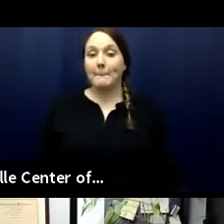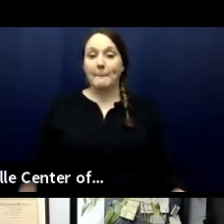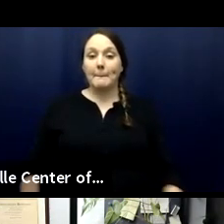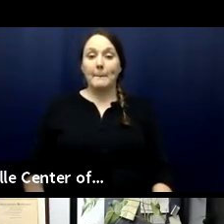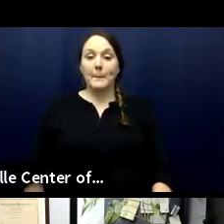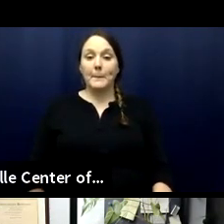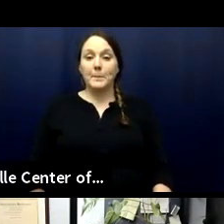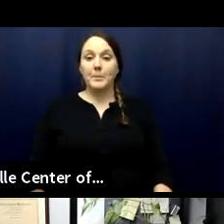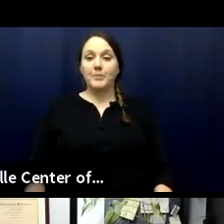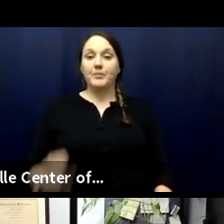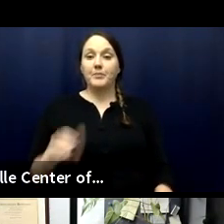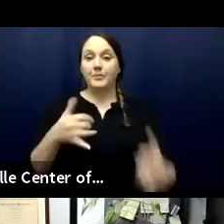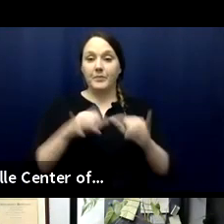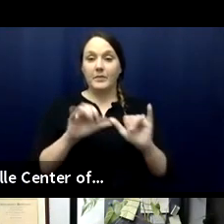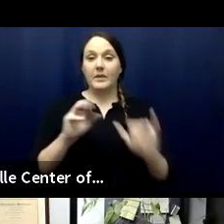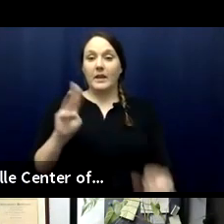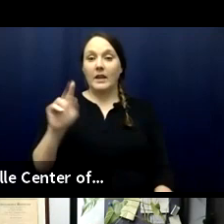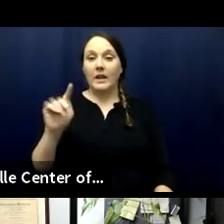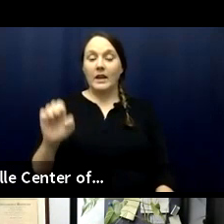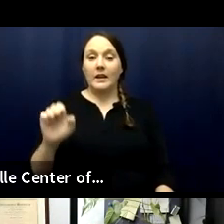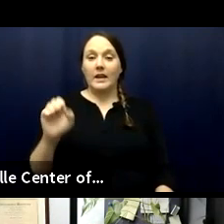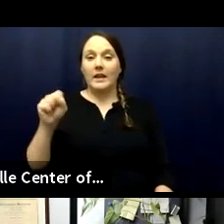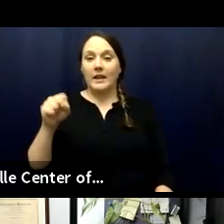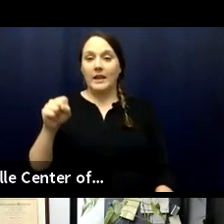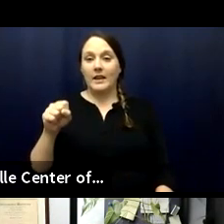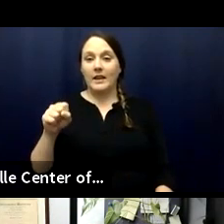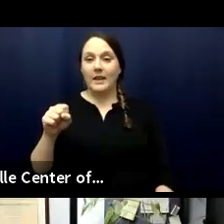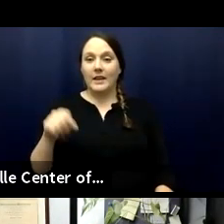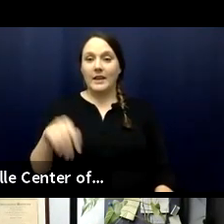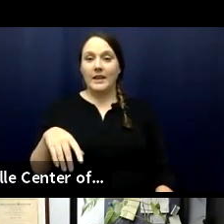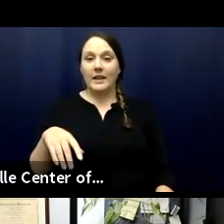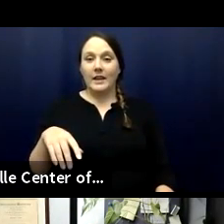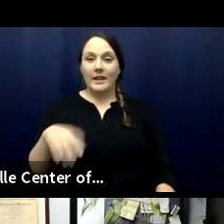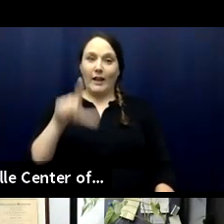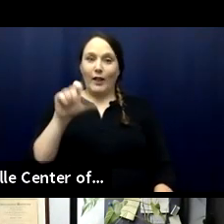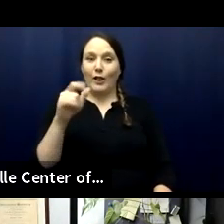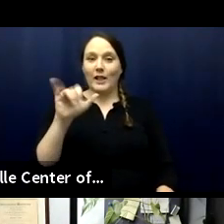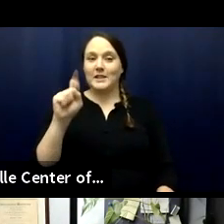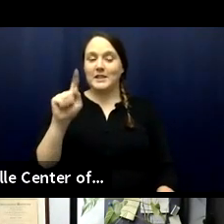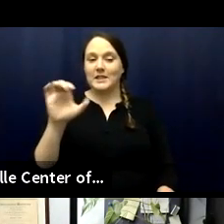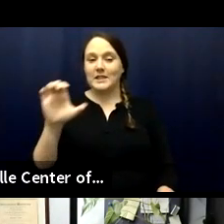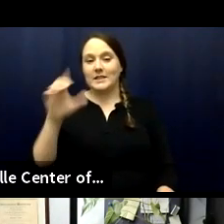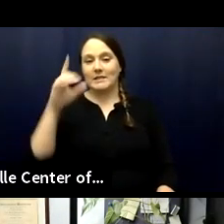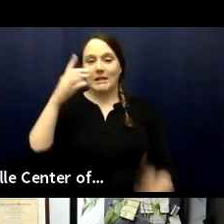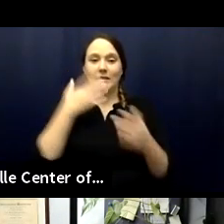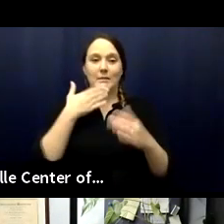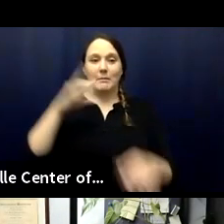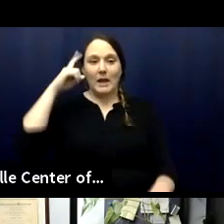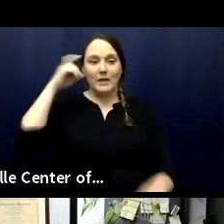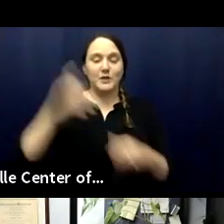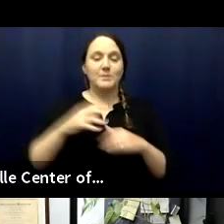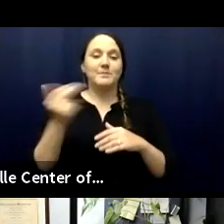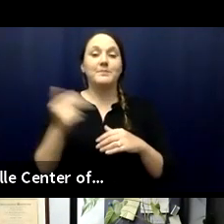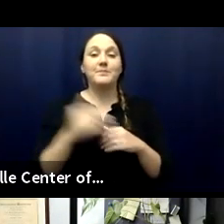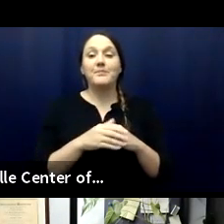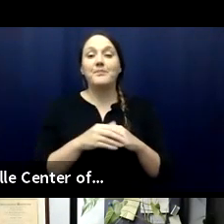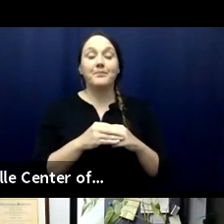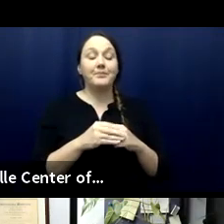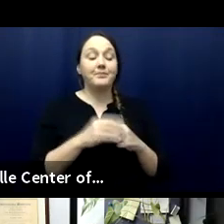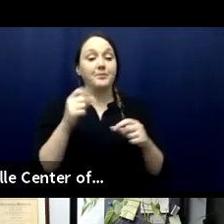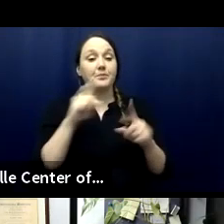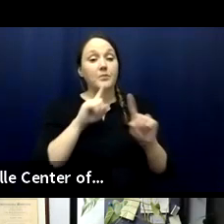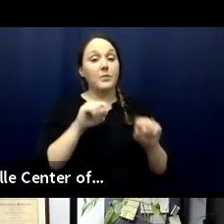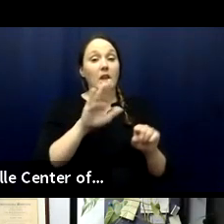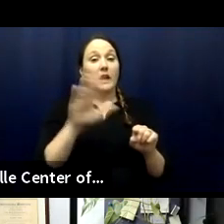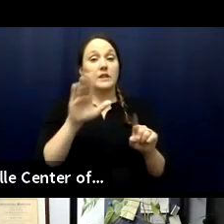Mayor, I think you're muted. Yeah, talk about logistic nightmares. Dr. Kocher, to answer your question, like